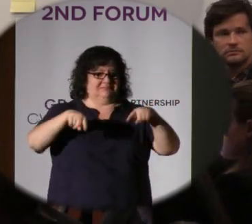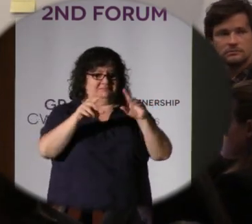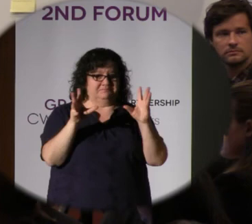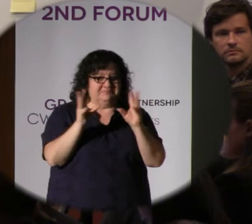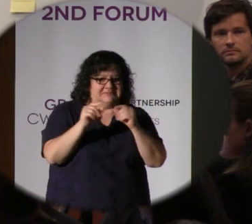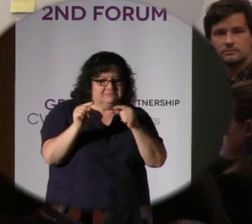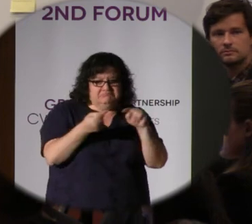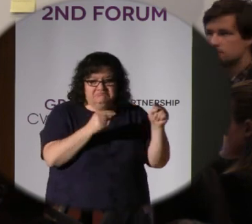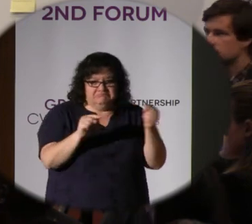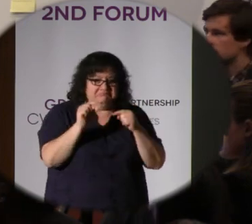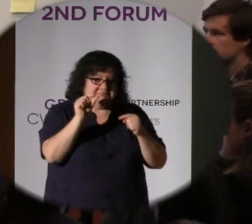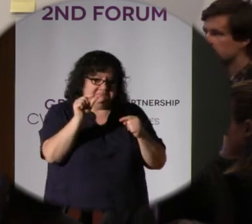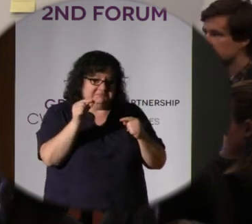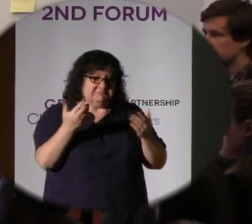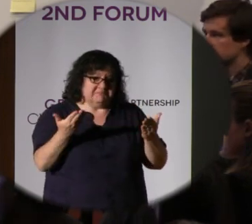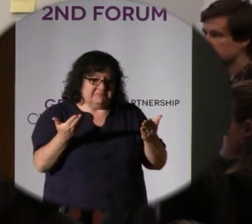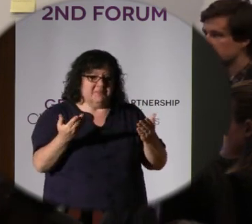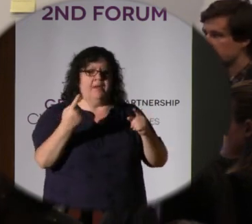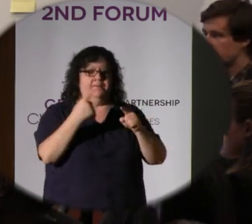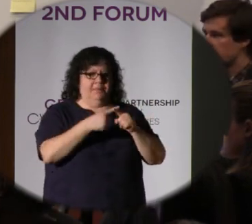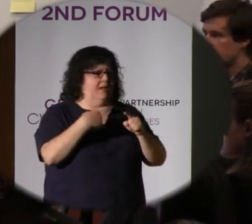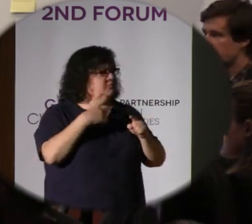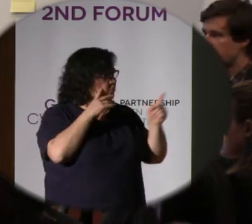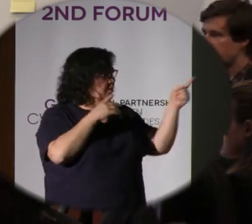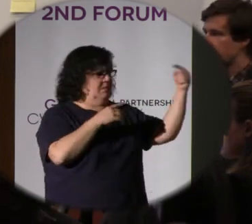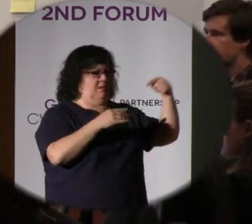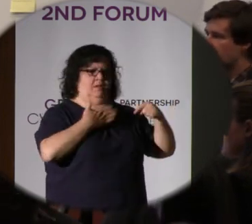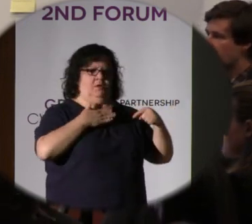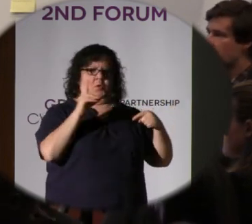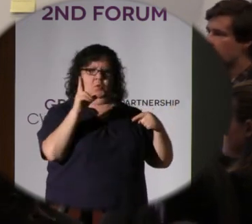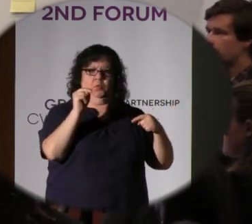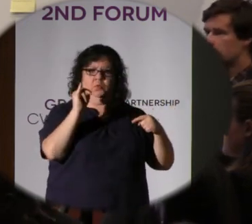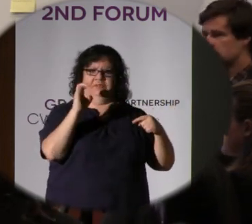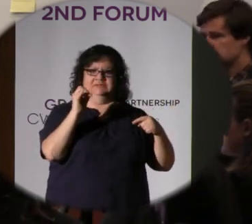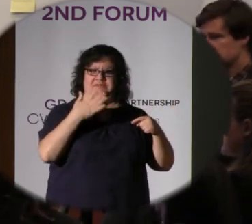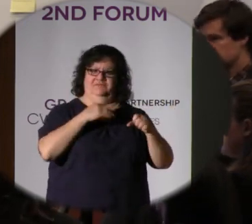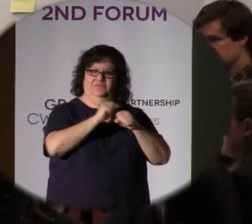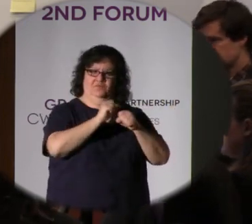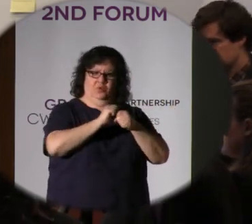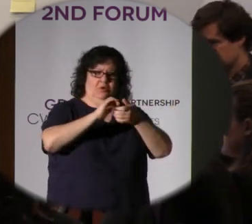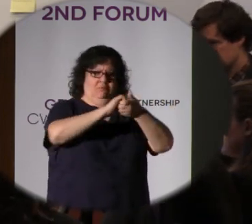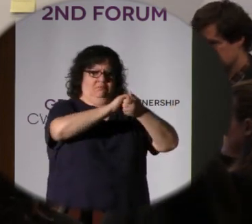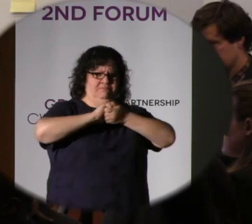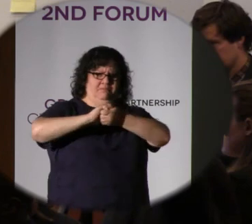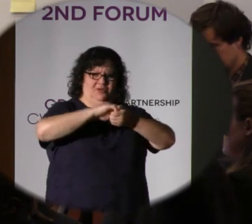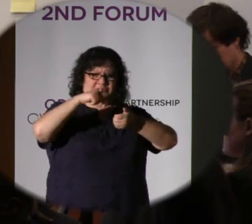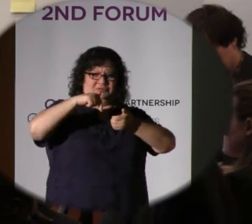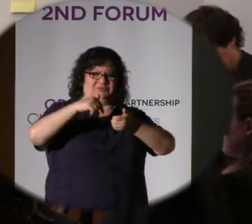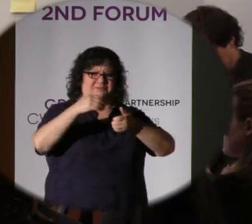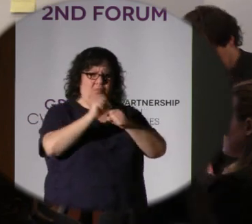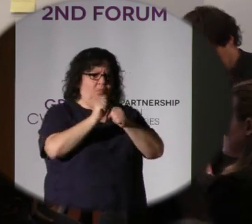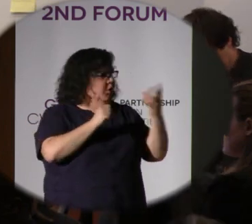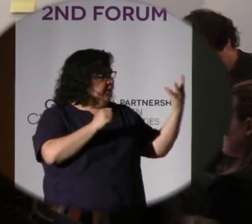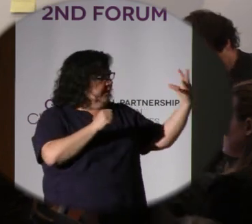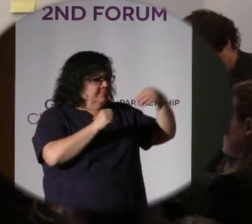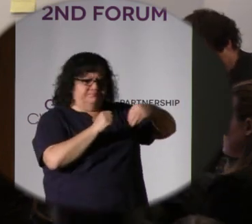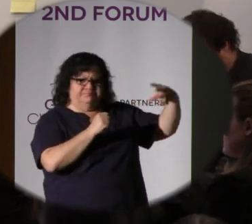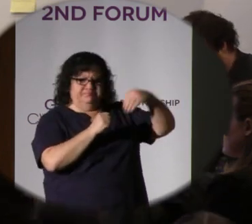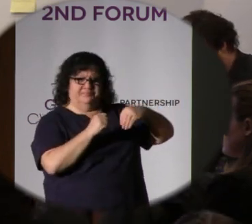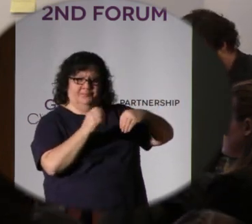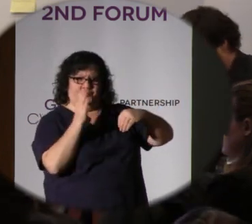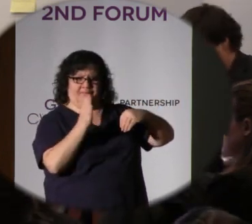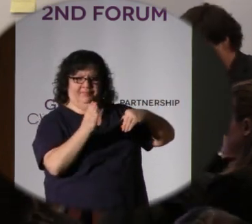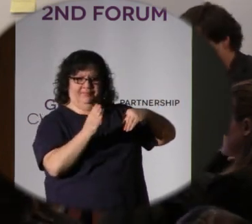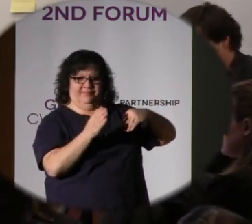that's coming up, and to get back to you in some sort of interactive way to discuss further how we can build